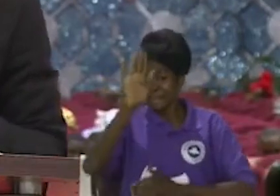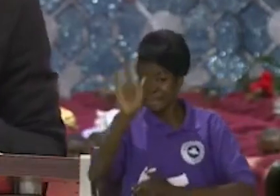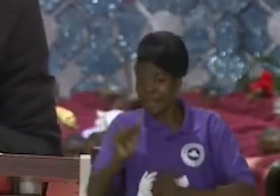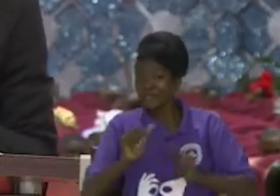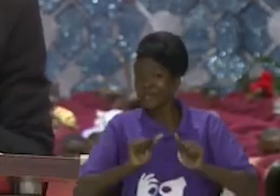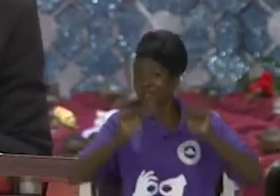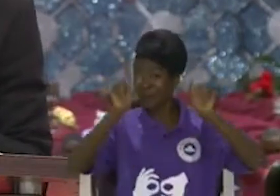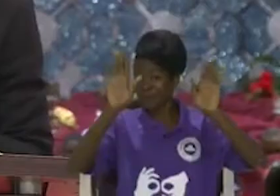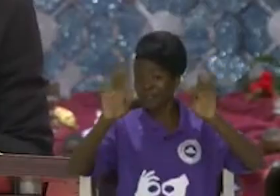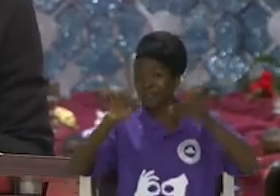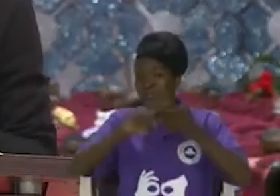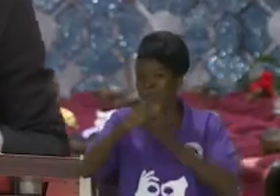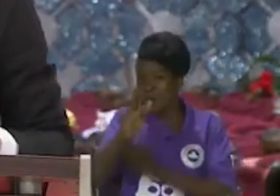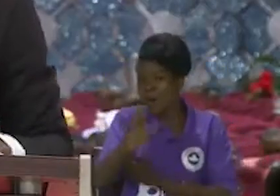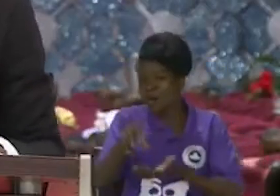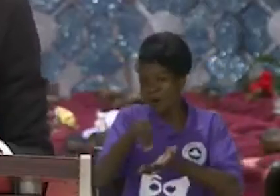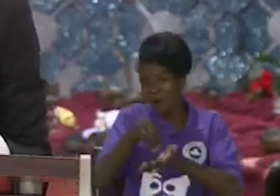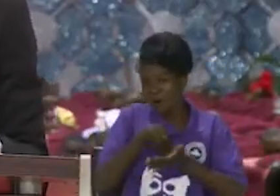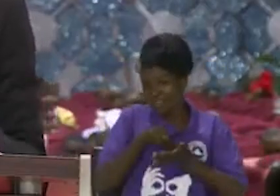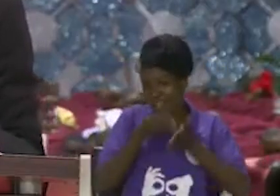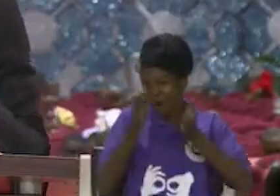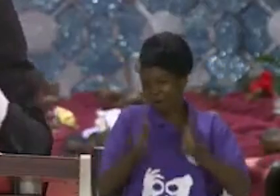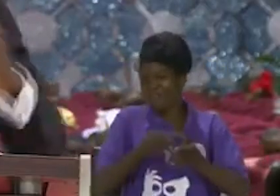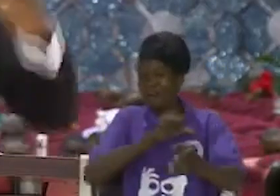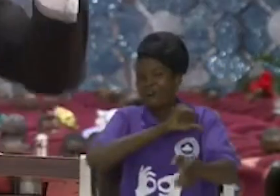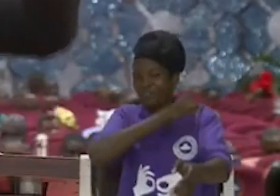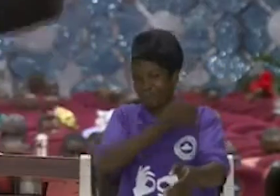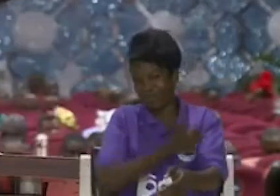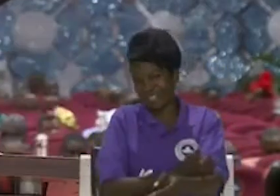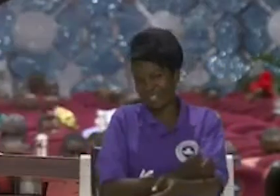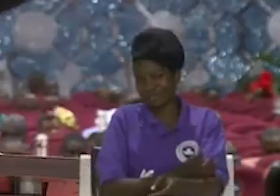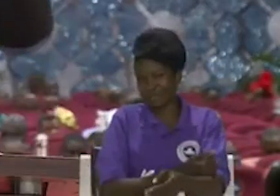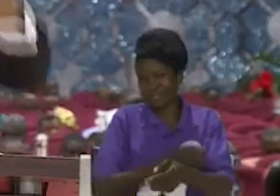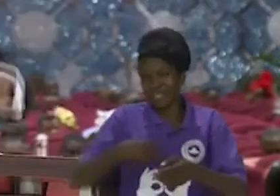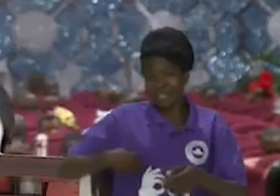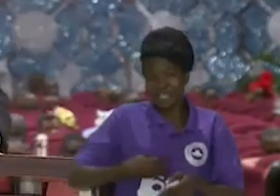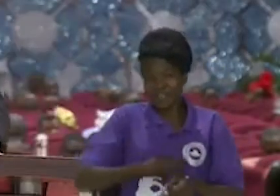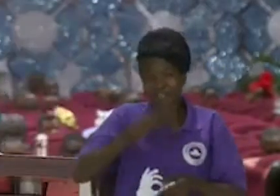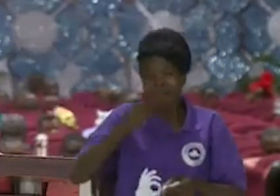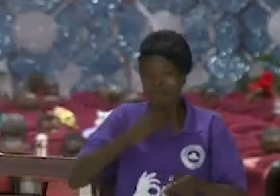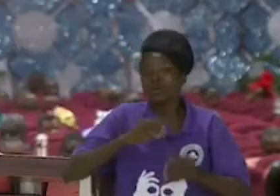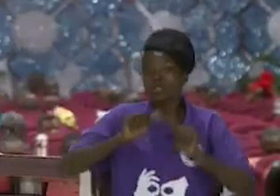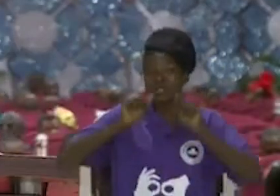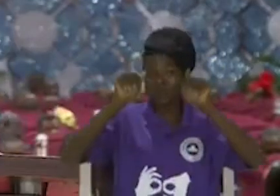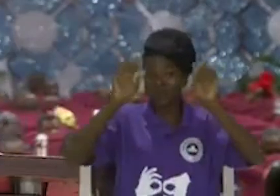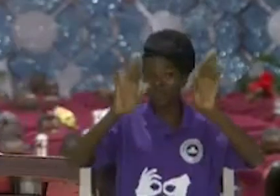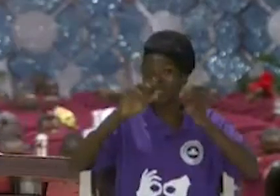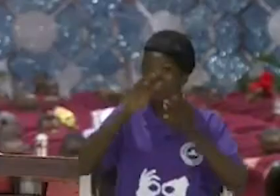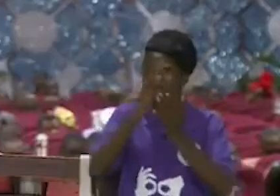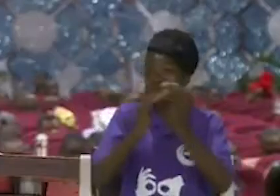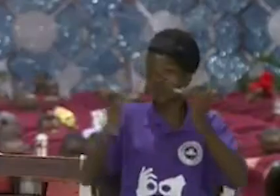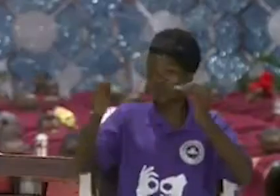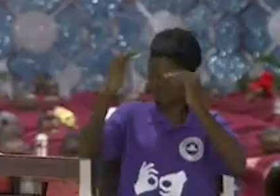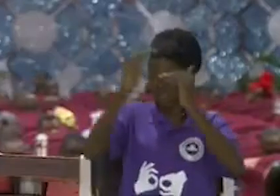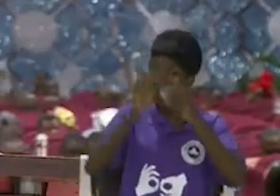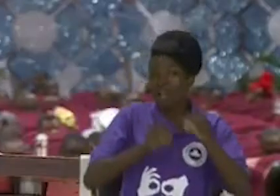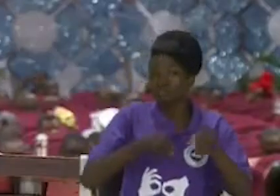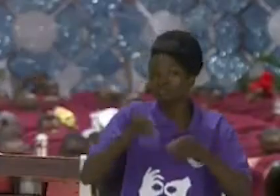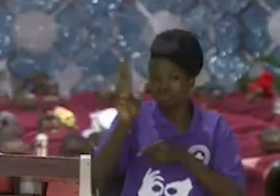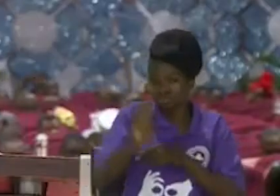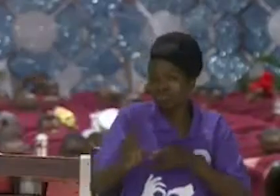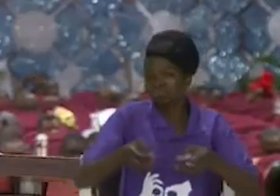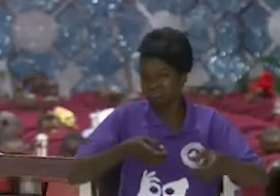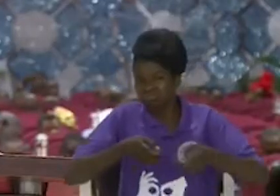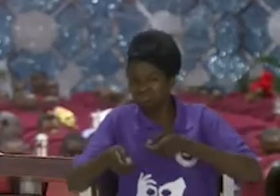submitting to God's own authority. Beloved, it takes submission to a higher authority to be able to exercise dominion over lesser